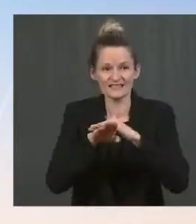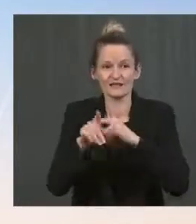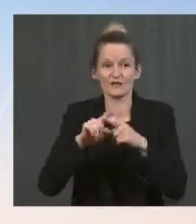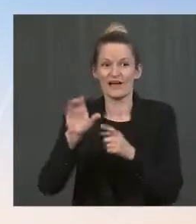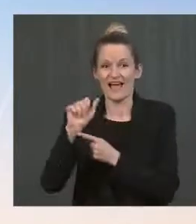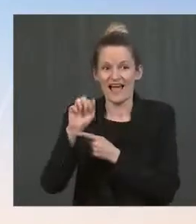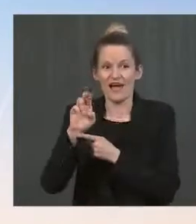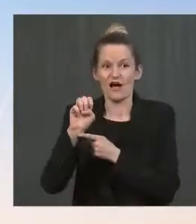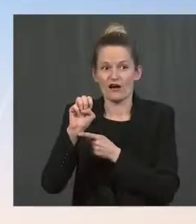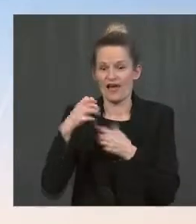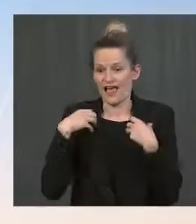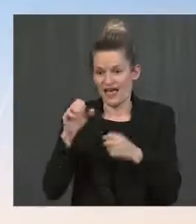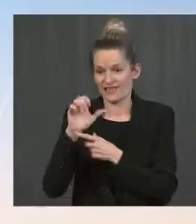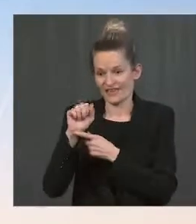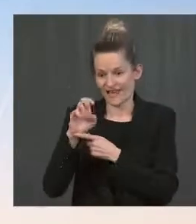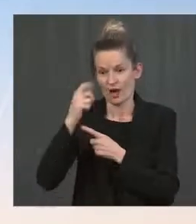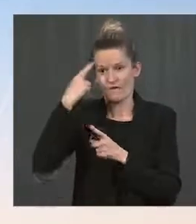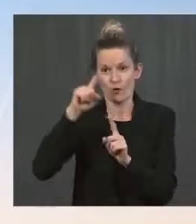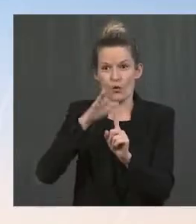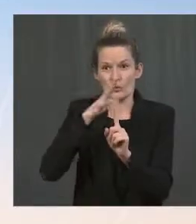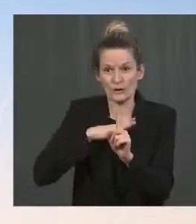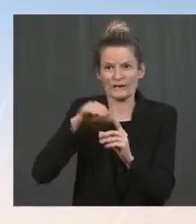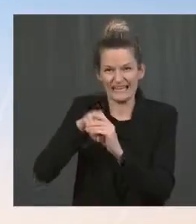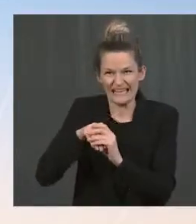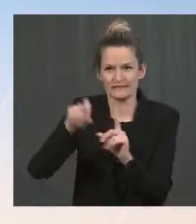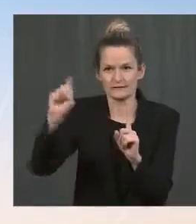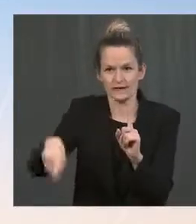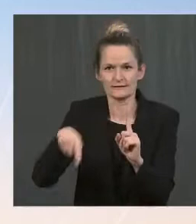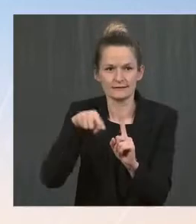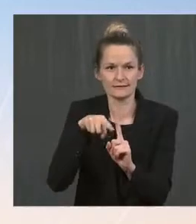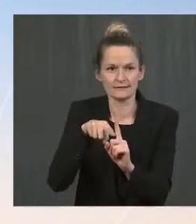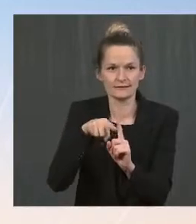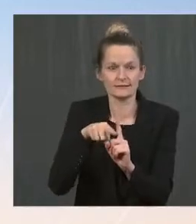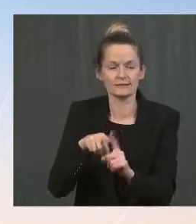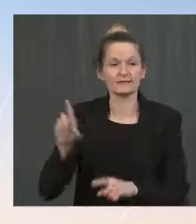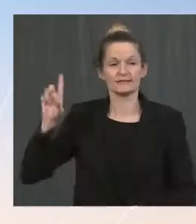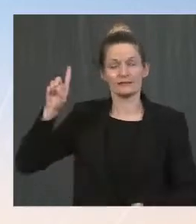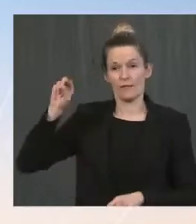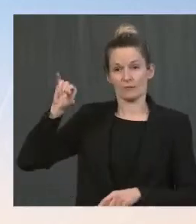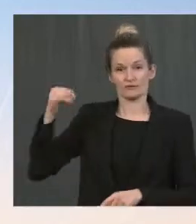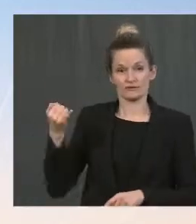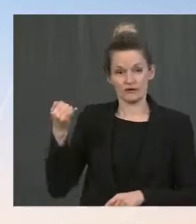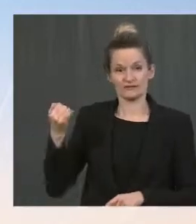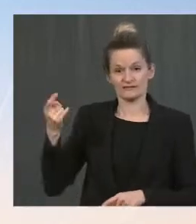Texas. I noted that the Department of Justice announced a step that they were taking on Monday.